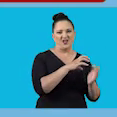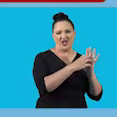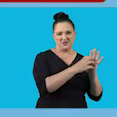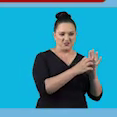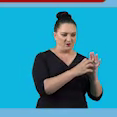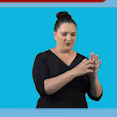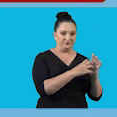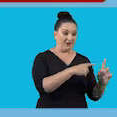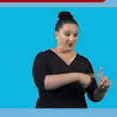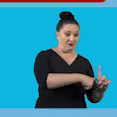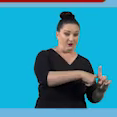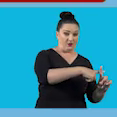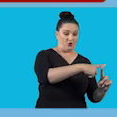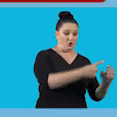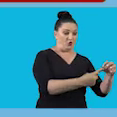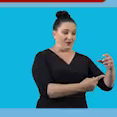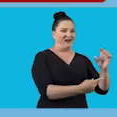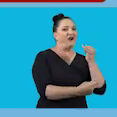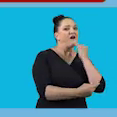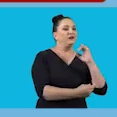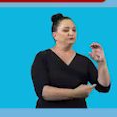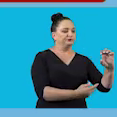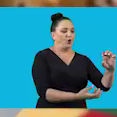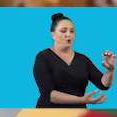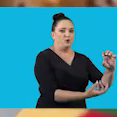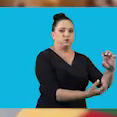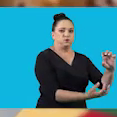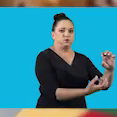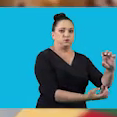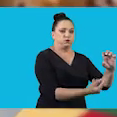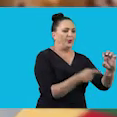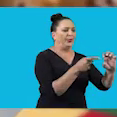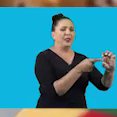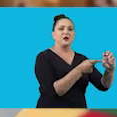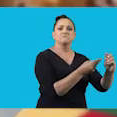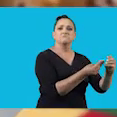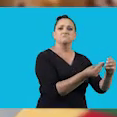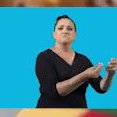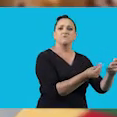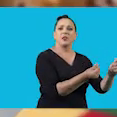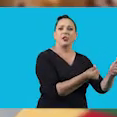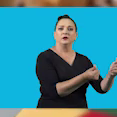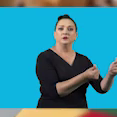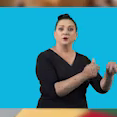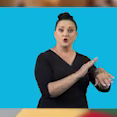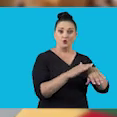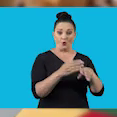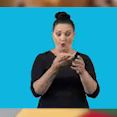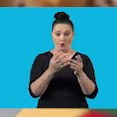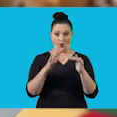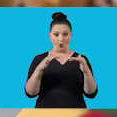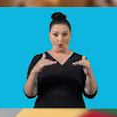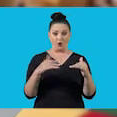and you heat it, you add energy onto it, it is going to start to melt. If you keep on increasing that particular energy, that